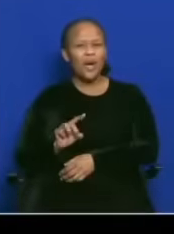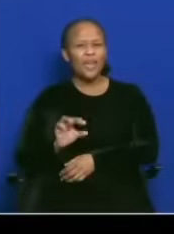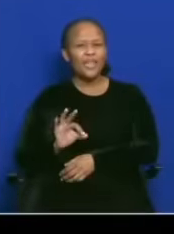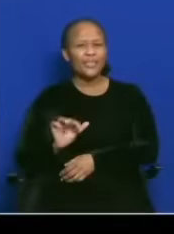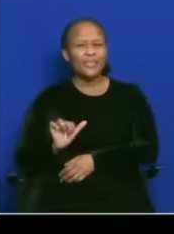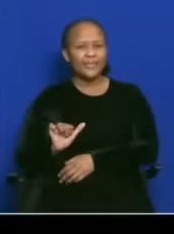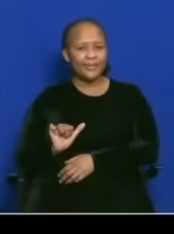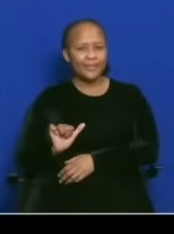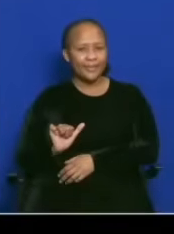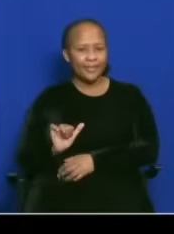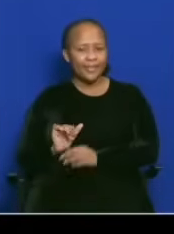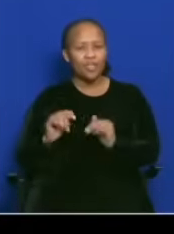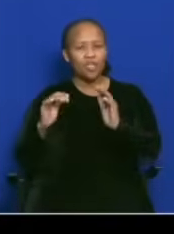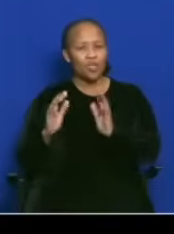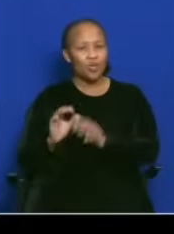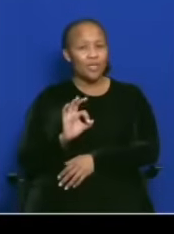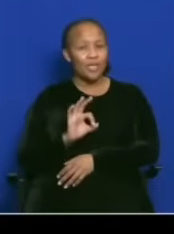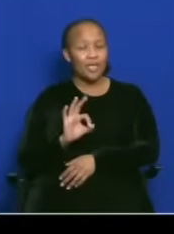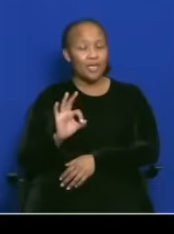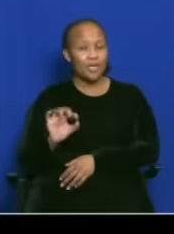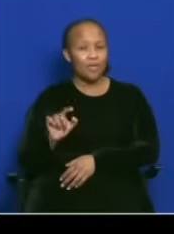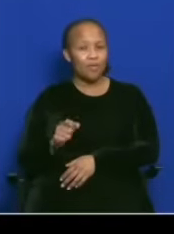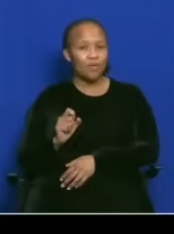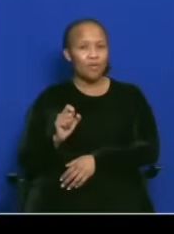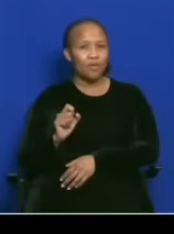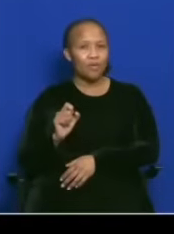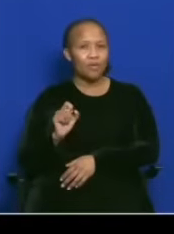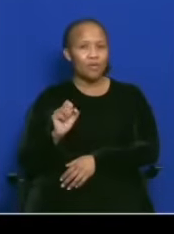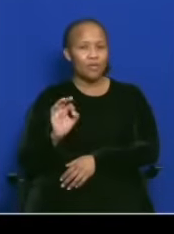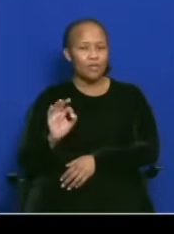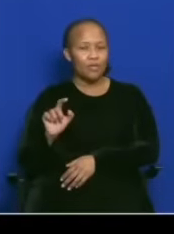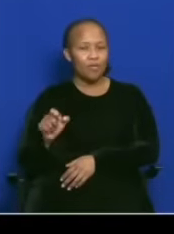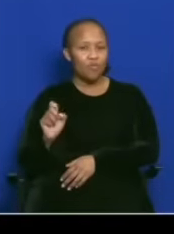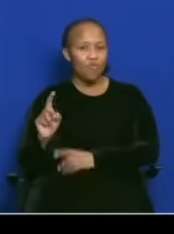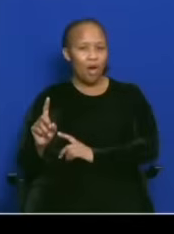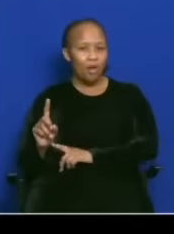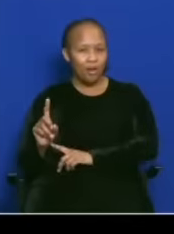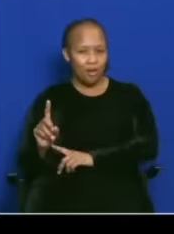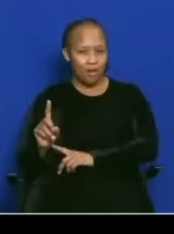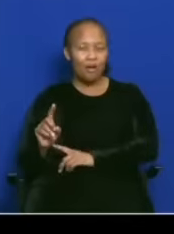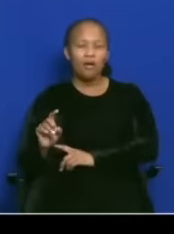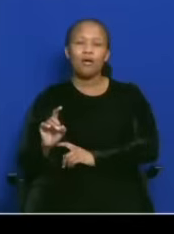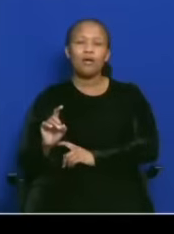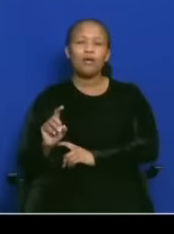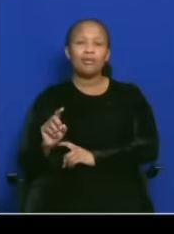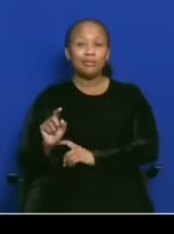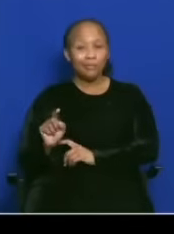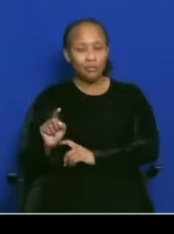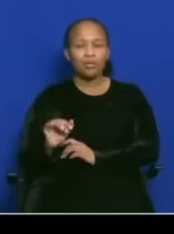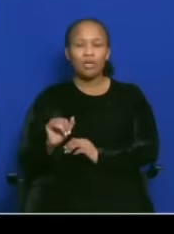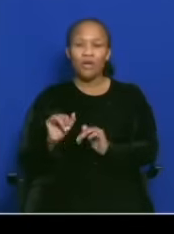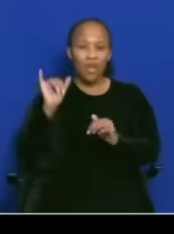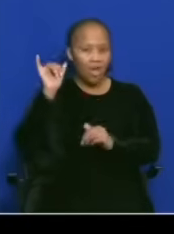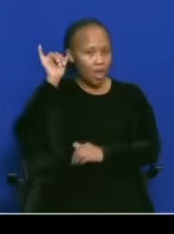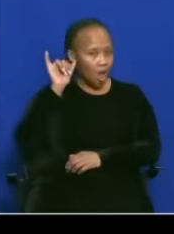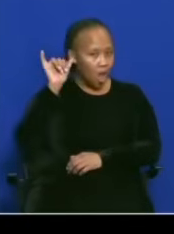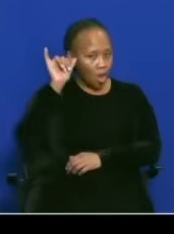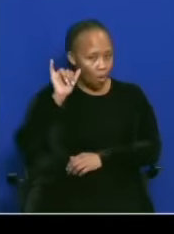clause 33.3.1, there are a number of yellow highlights you'll see throughout that